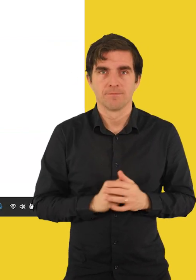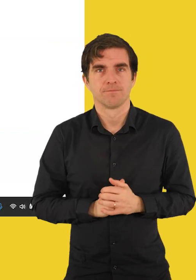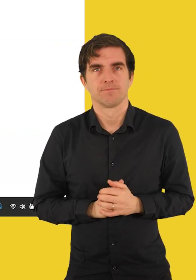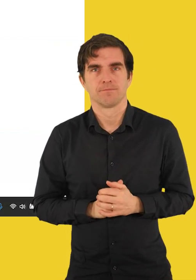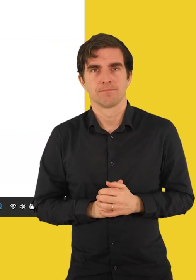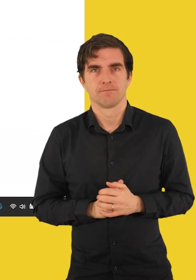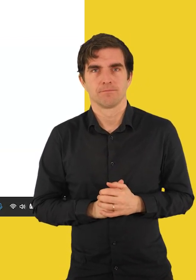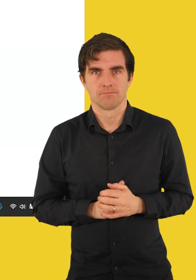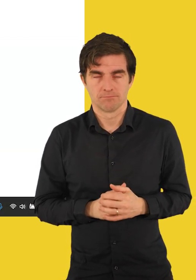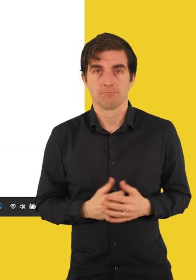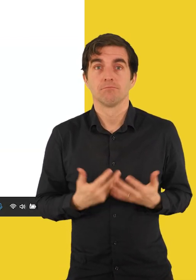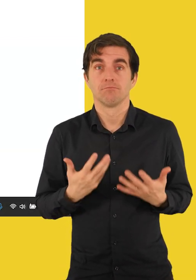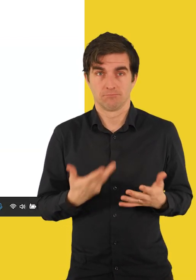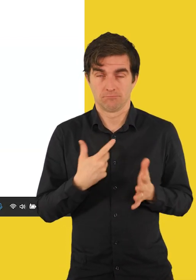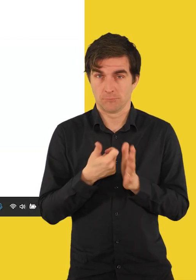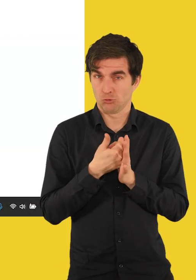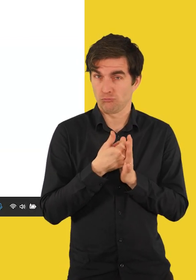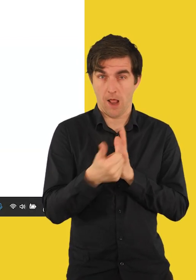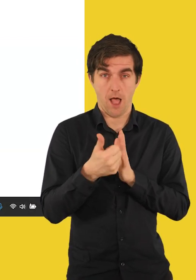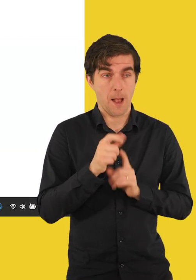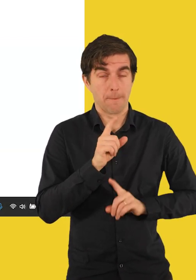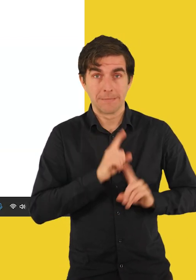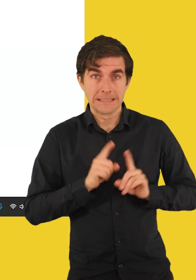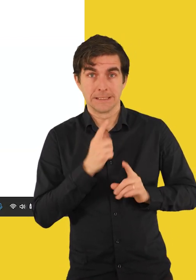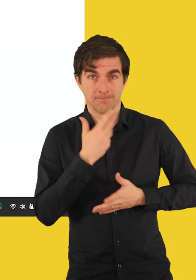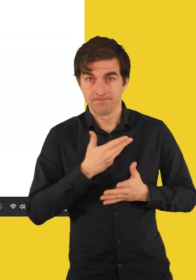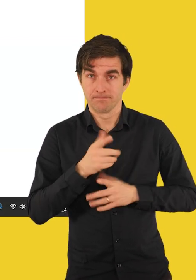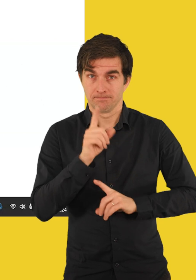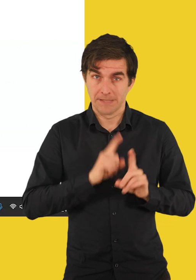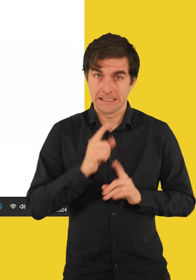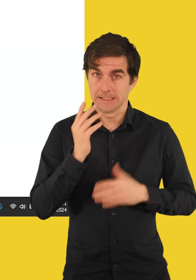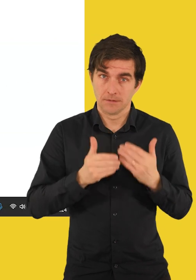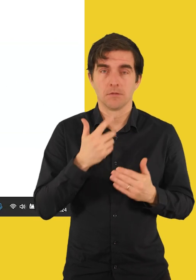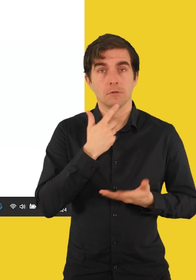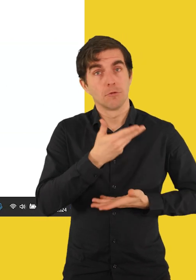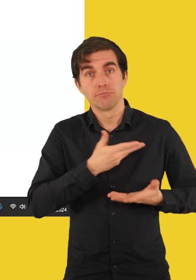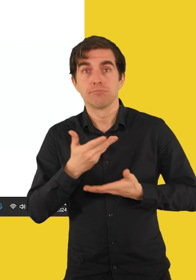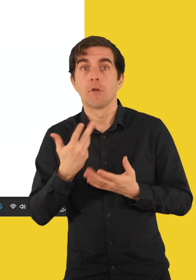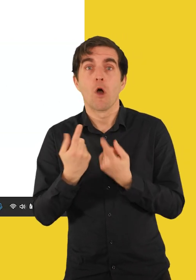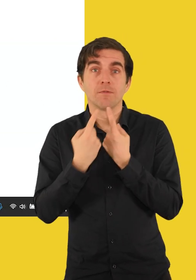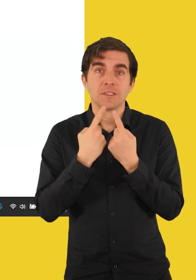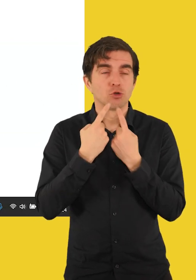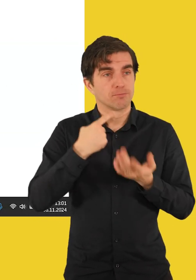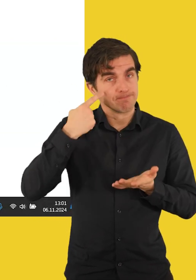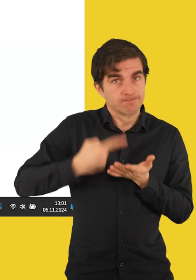associated companies, where we now have regular meetings where we exchange